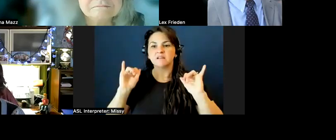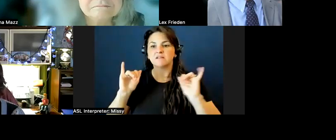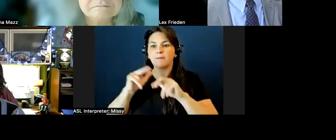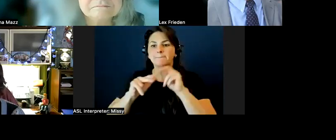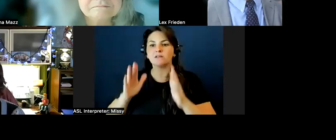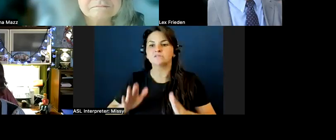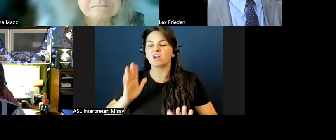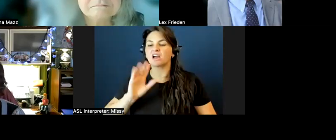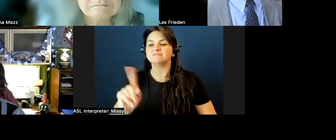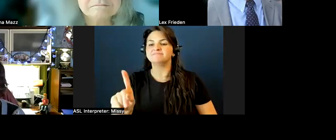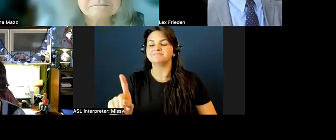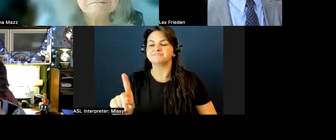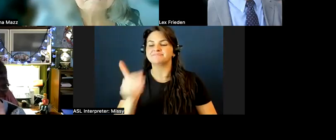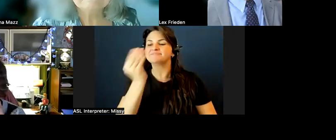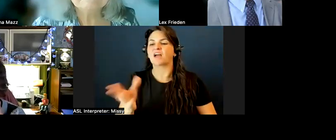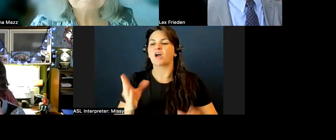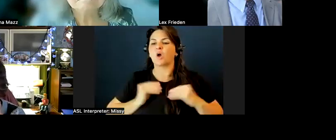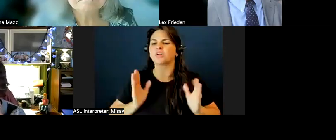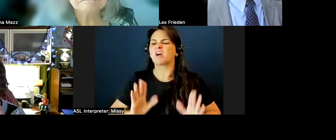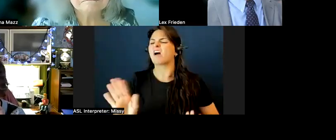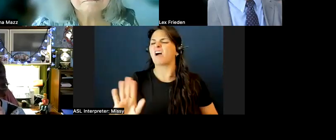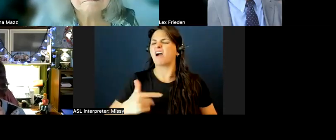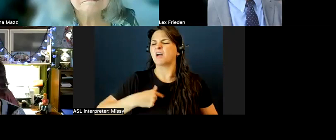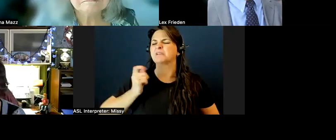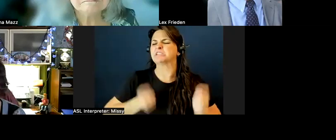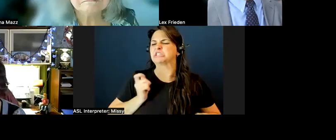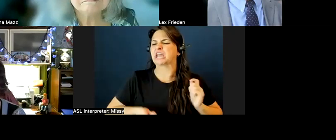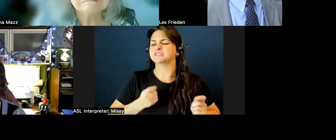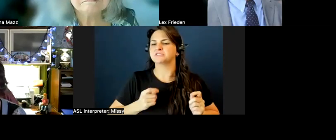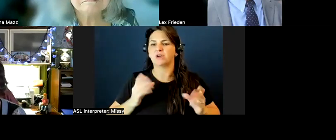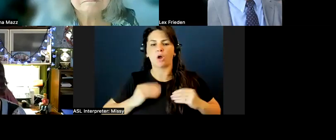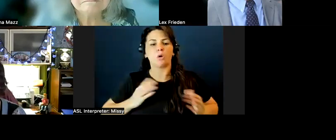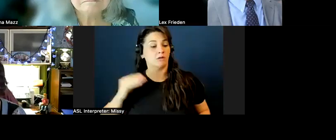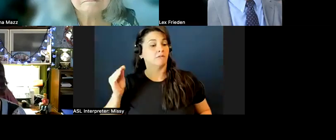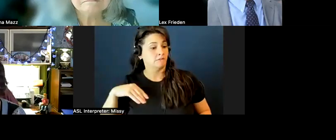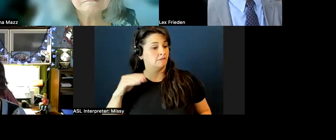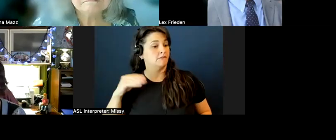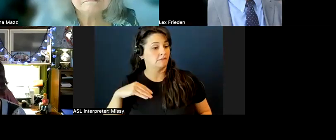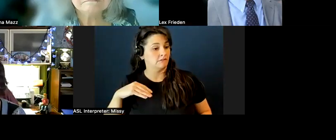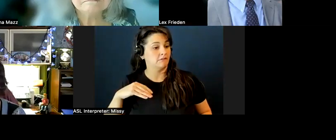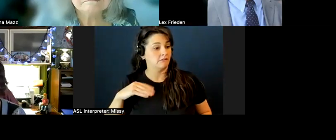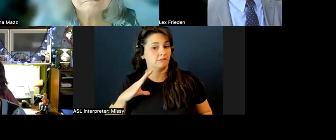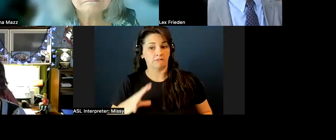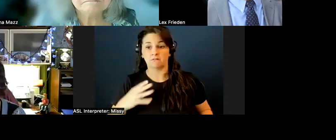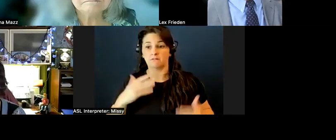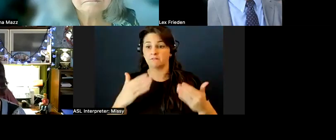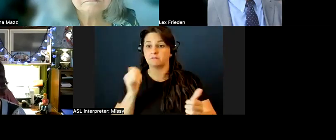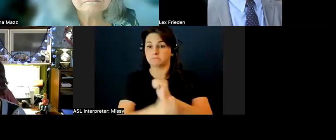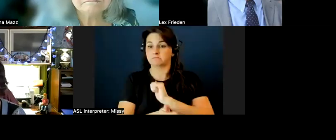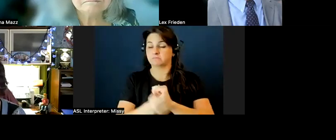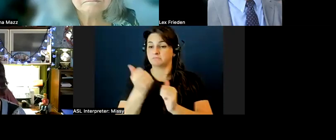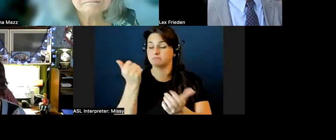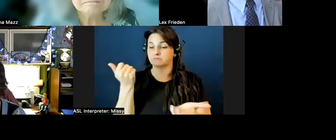will go back and say to the owner, here, let me do it this way. And the owner will nod and it'll be done.